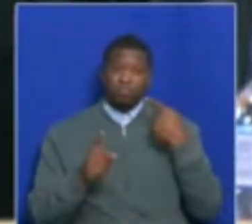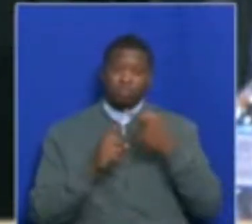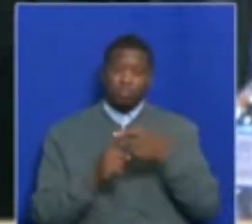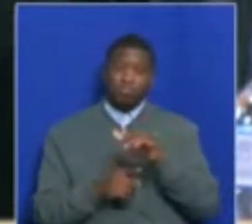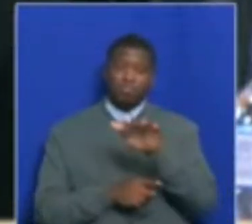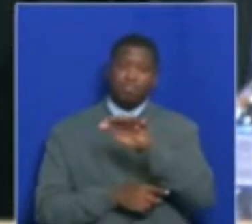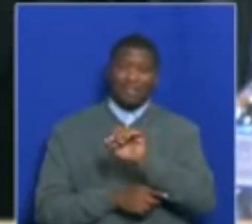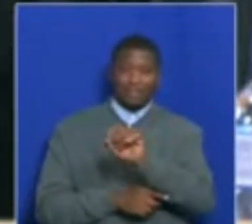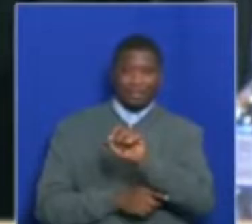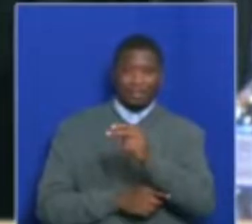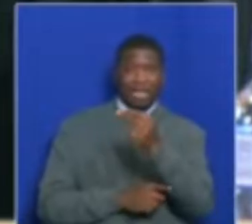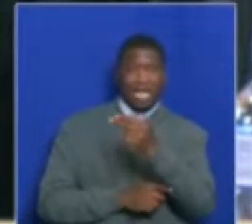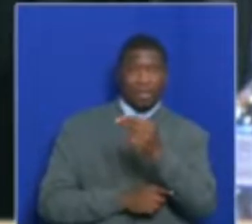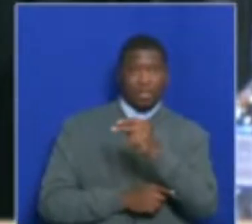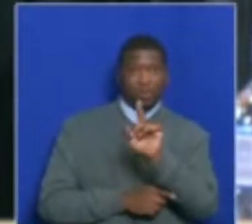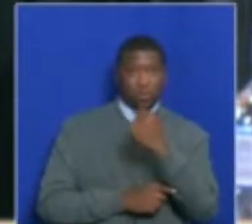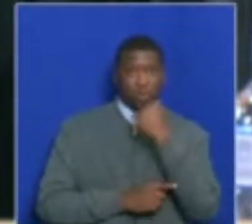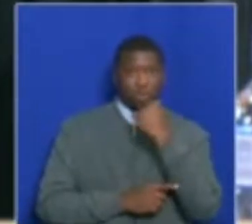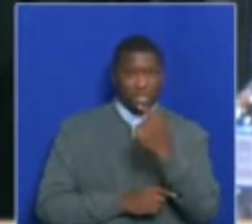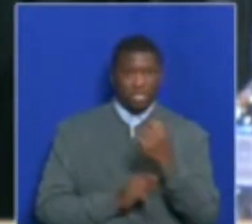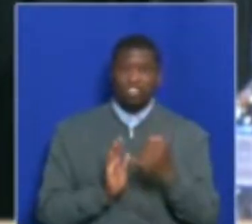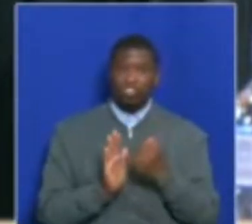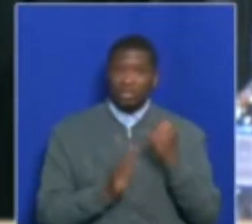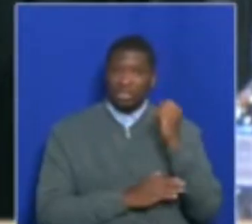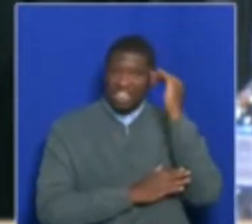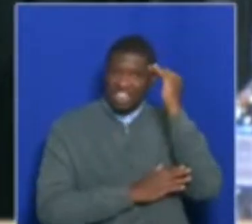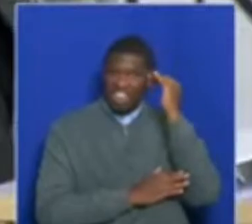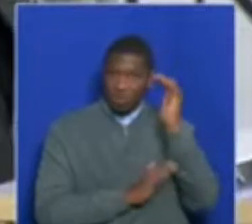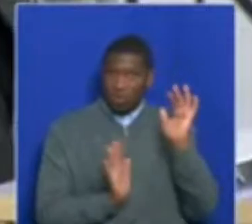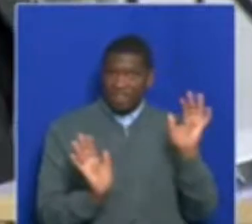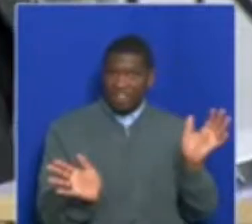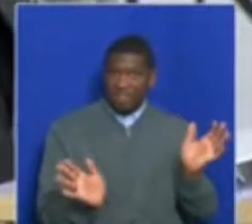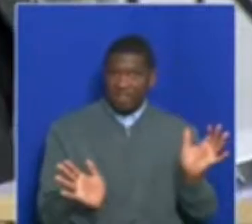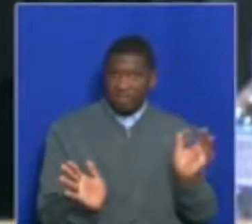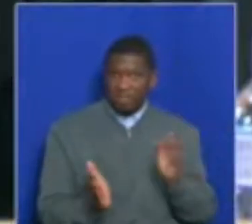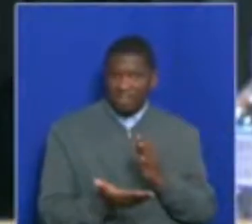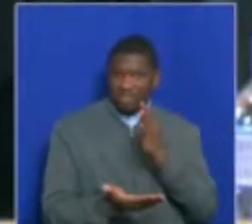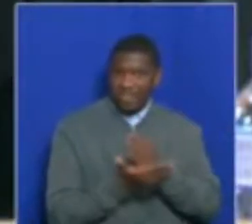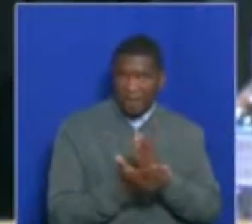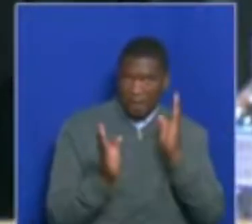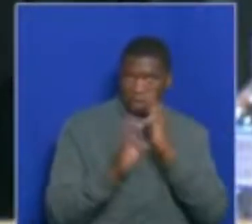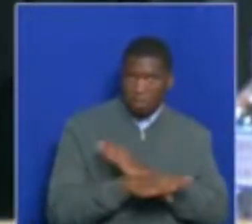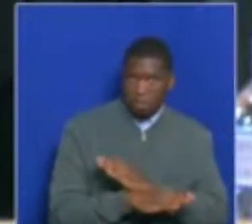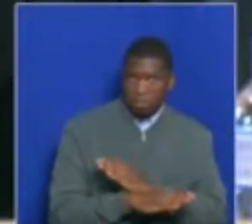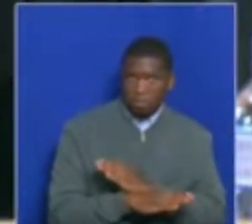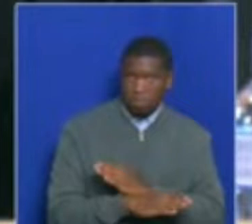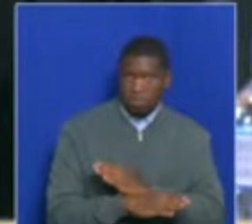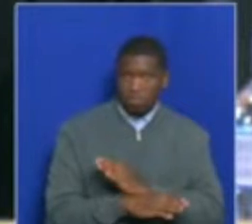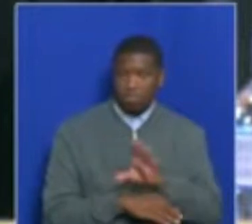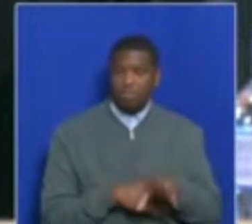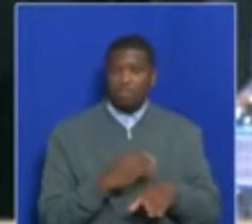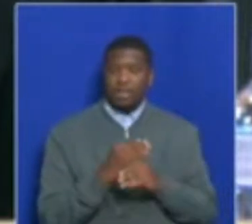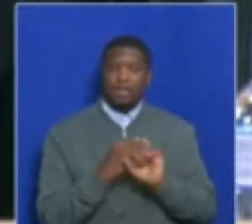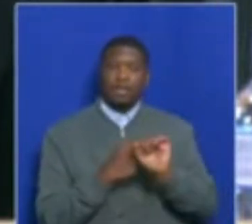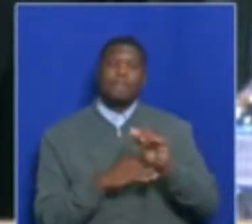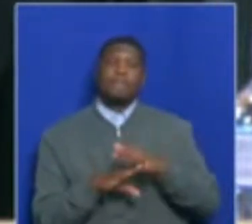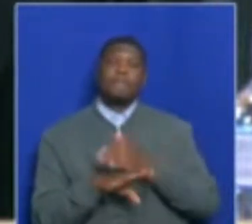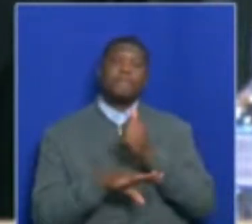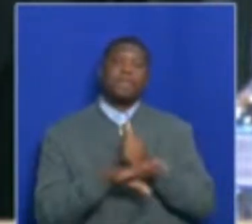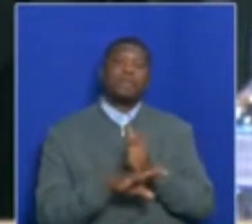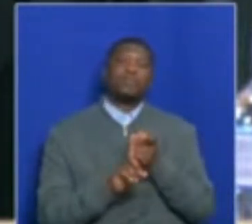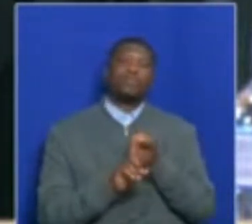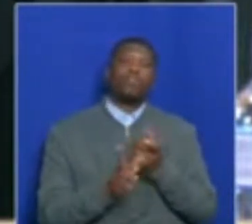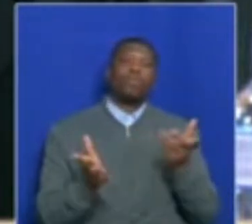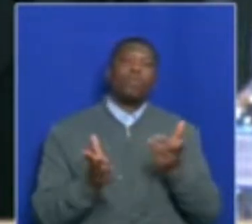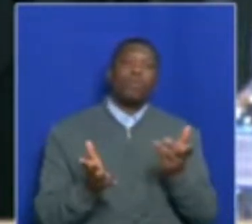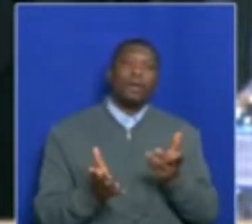saying that is the theory That's correct. Of IPID. That's correct. And you say the basis for that theory is because you have